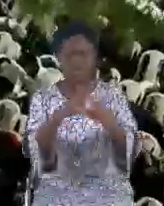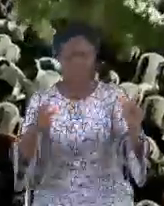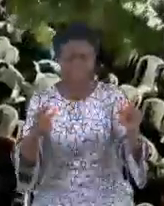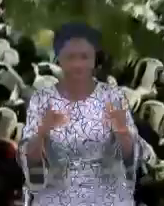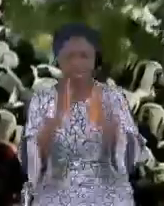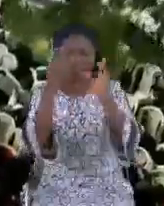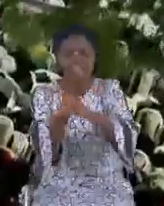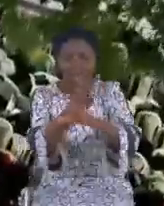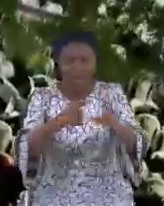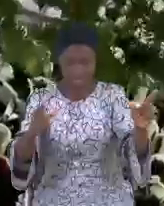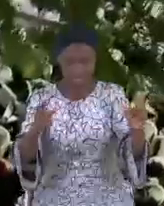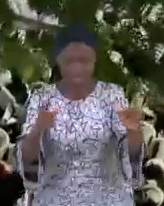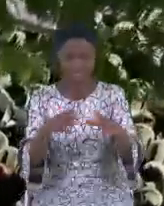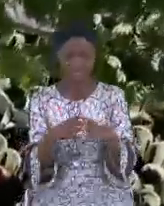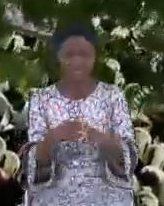Liberation.